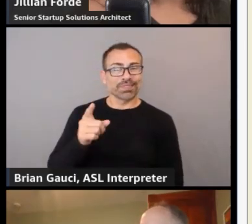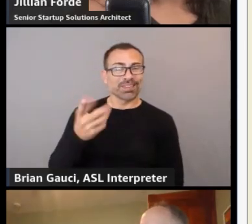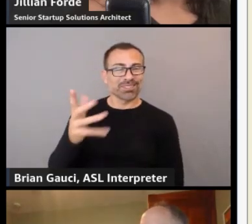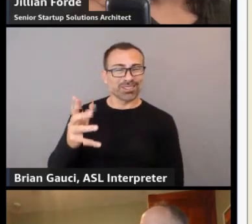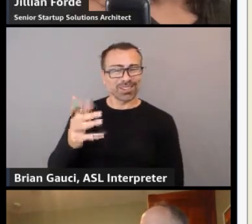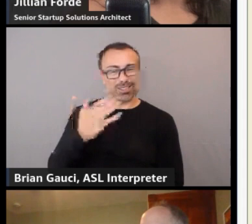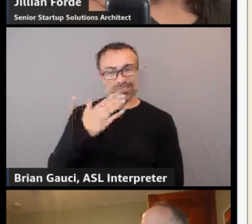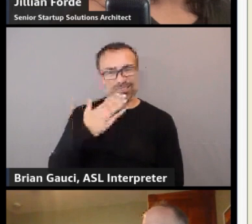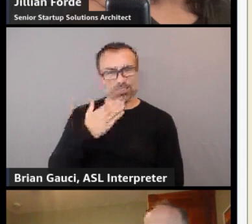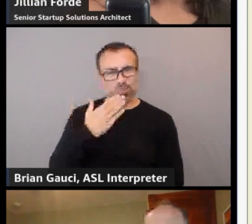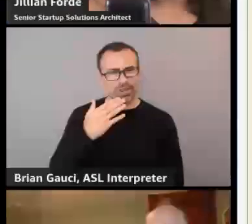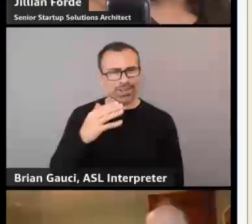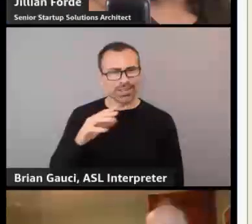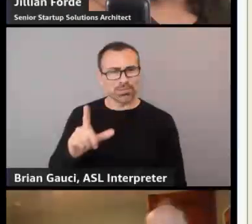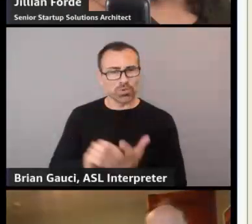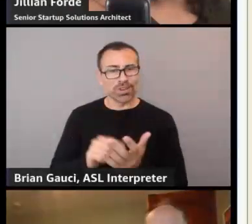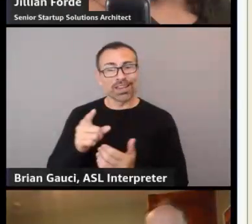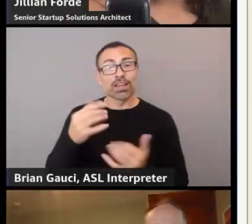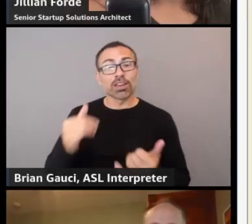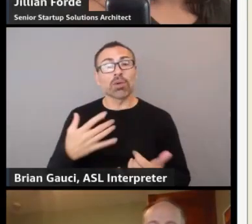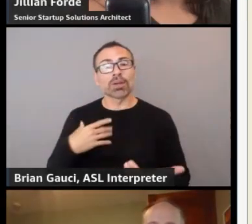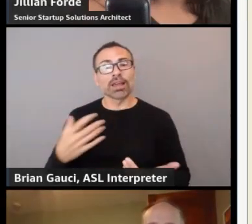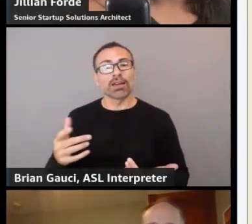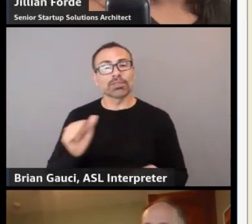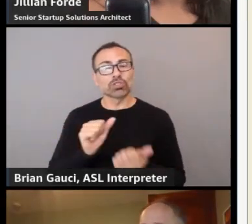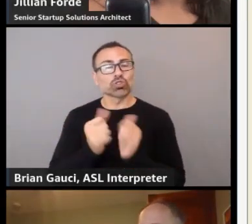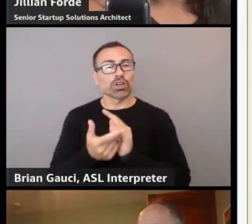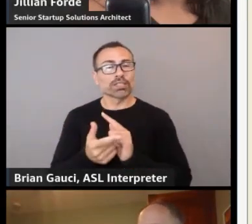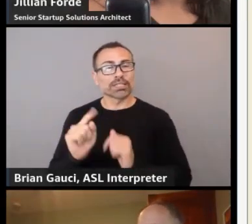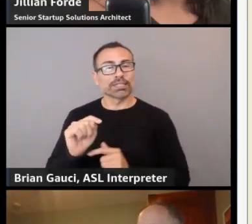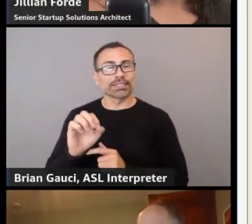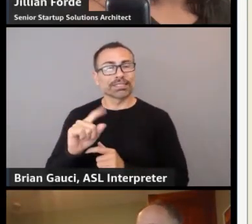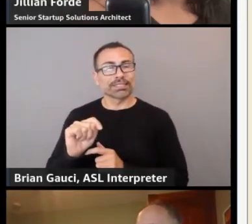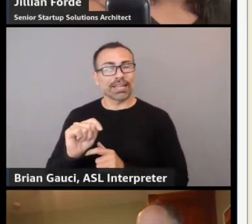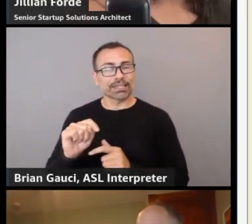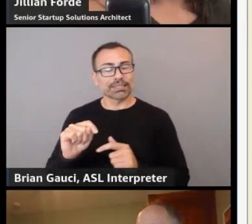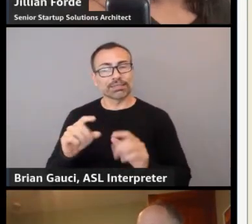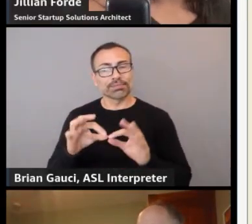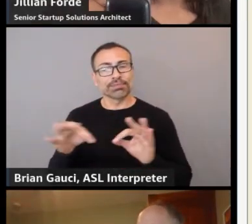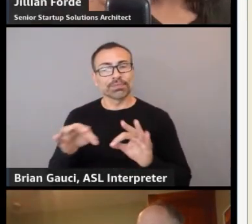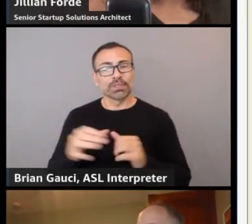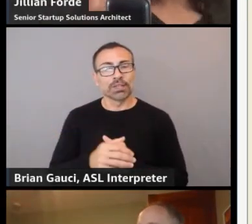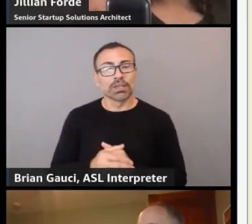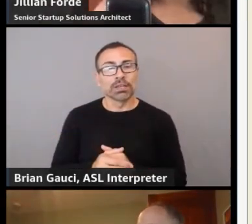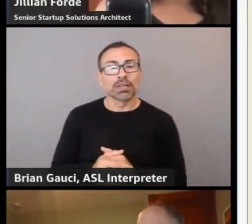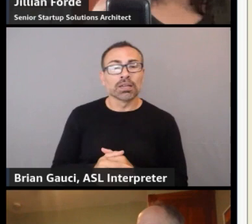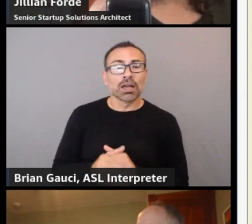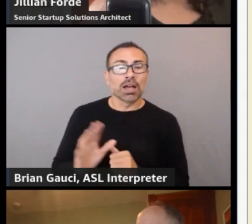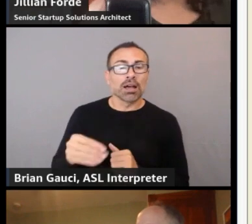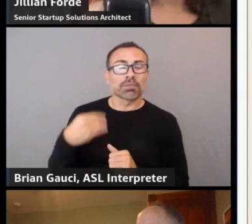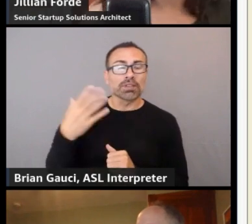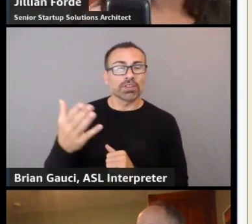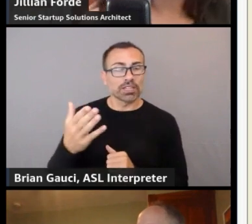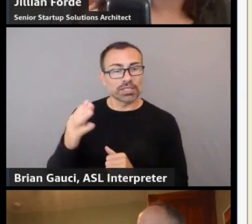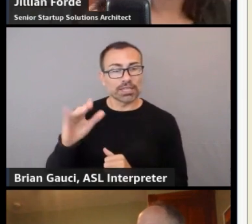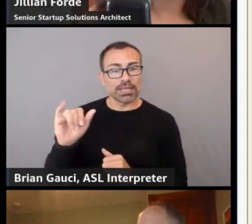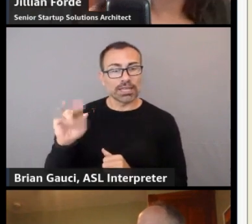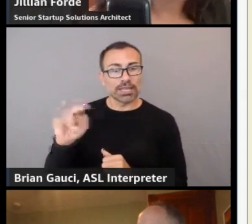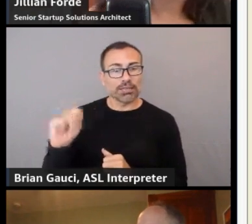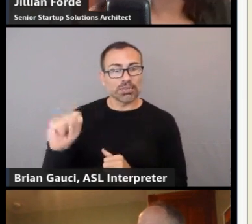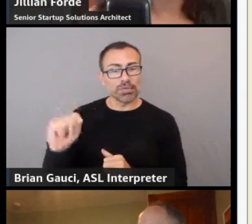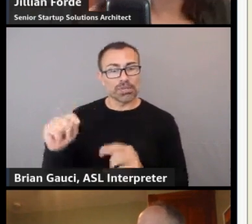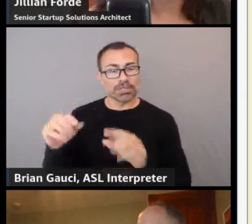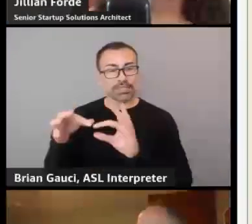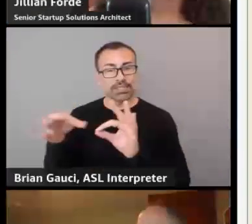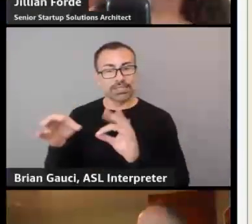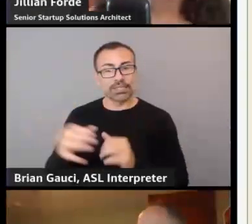call this translate text method here. So it's simple as calling a method on a class. I'm passing it the input text and the